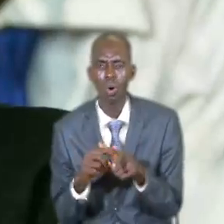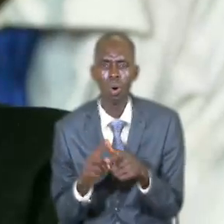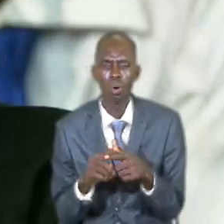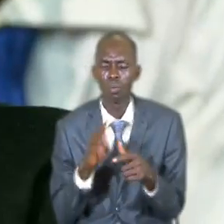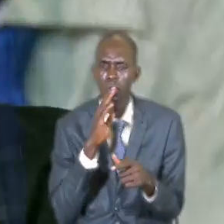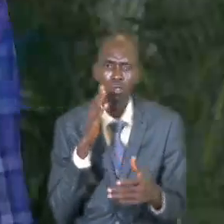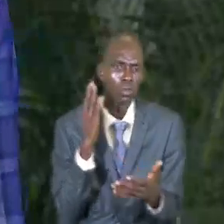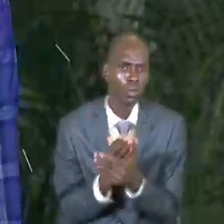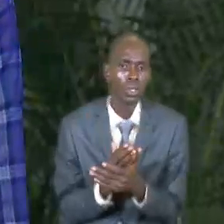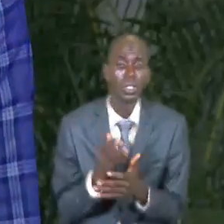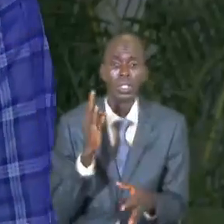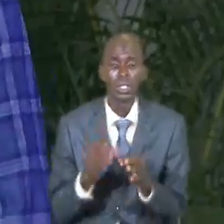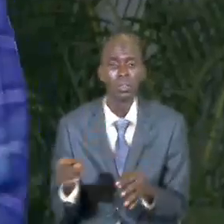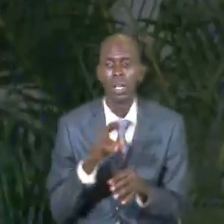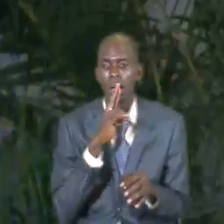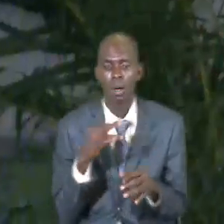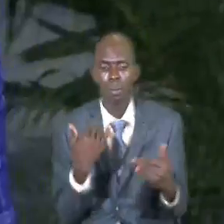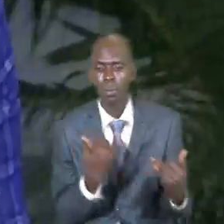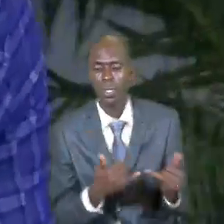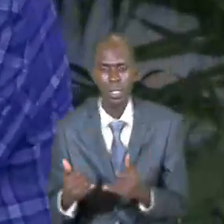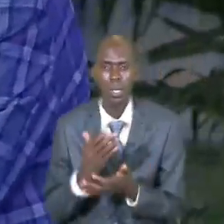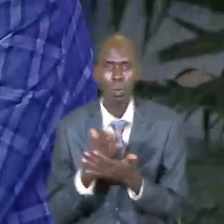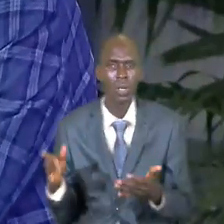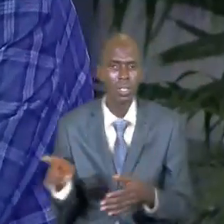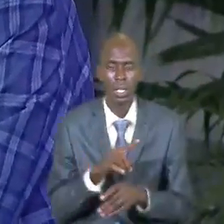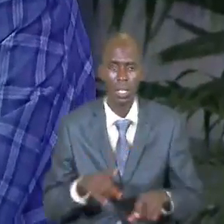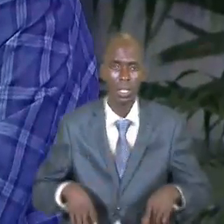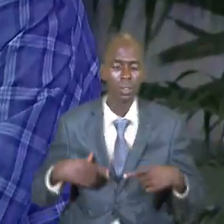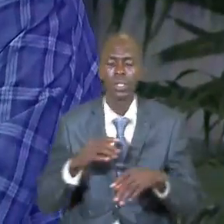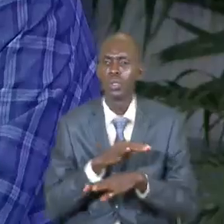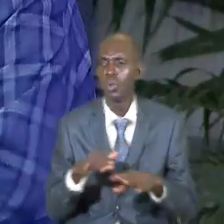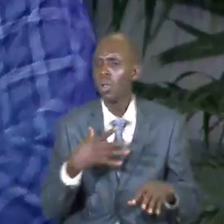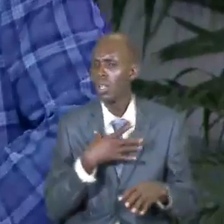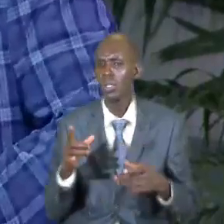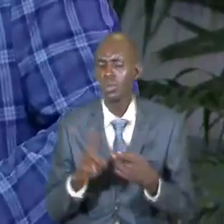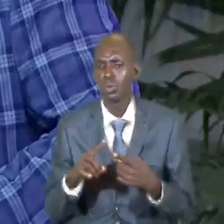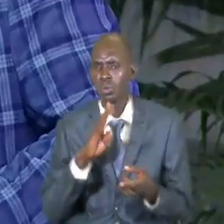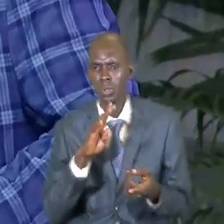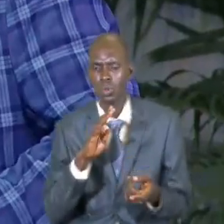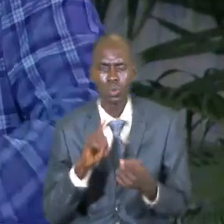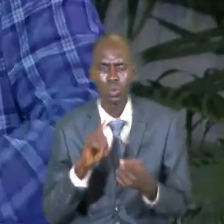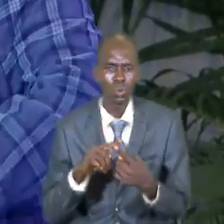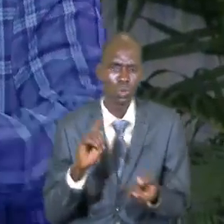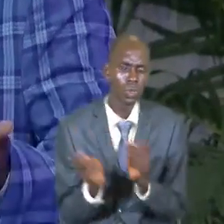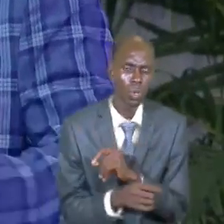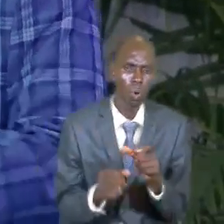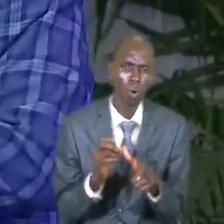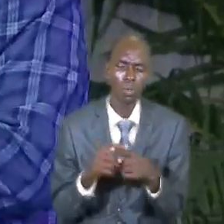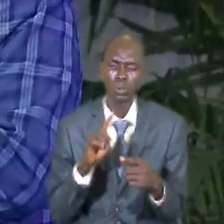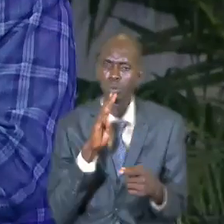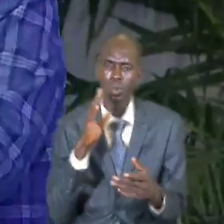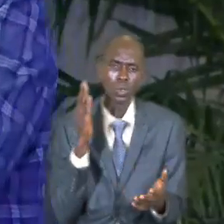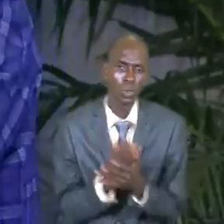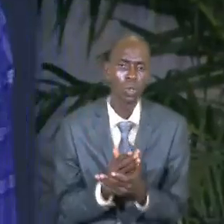their lives, they don't like interruption. If they're doing the thing they have always done, we did not yield any good result, they